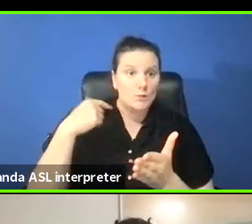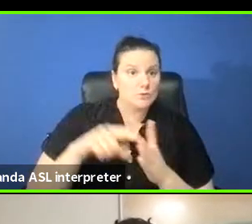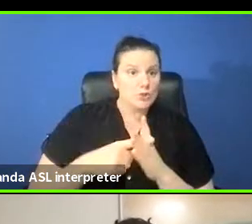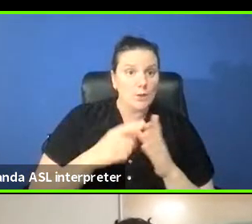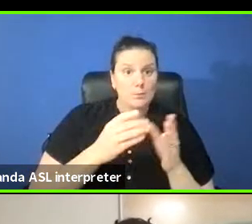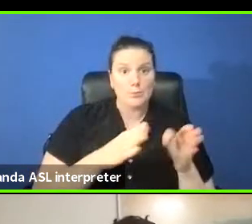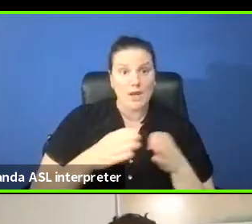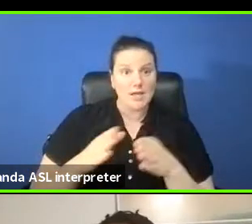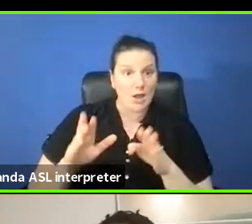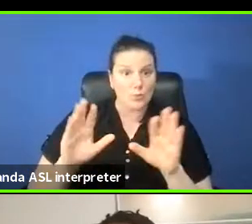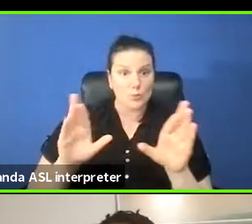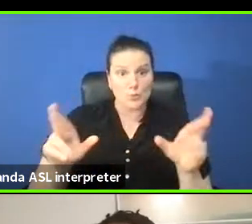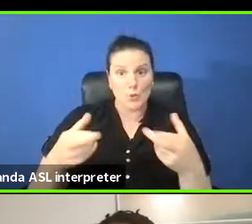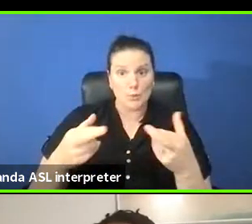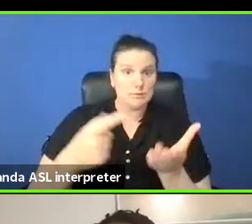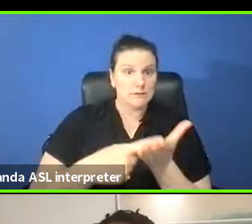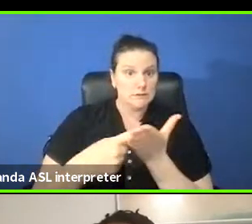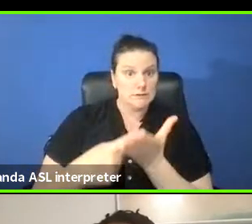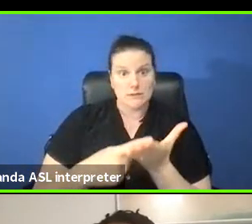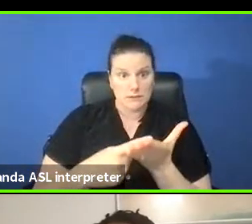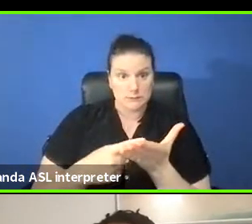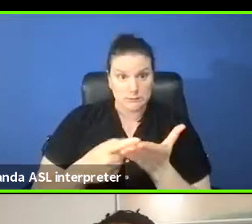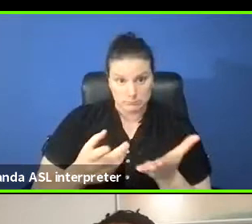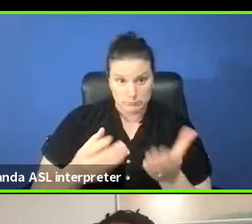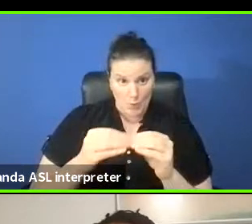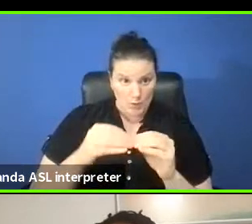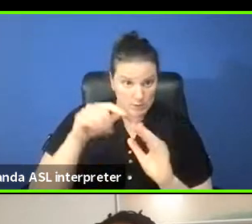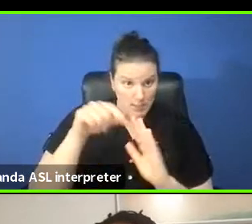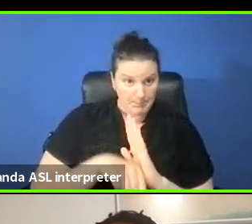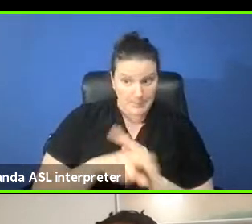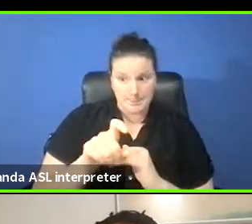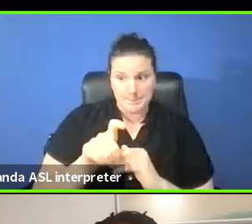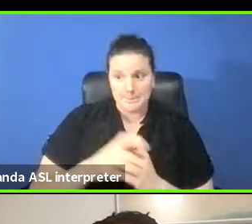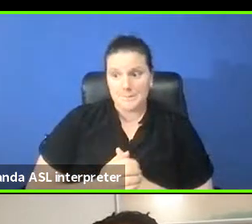breakout rooms and kind of discuss this in more depth.